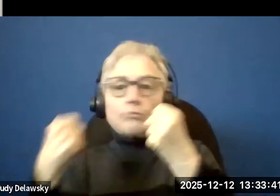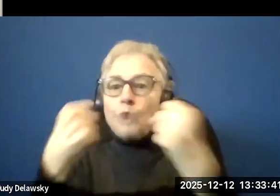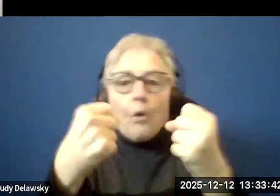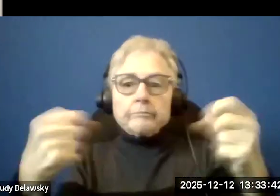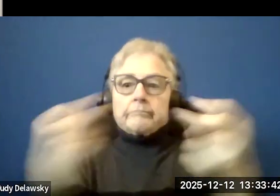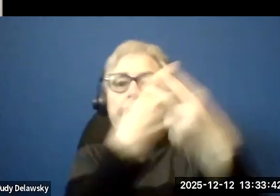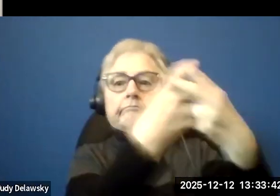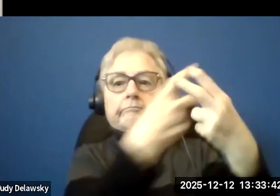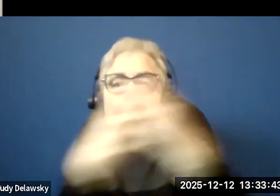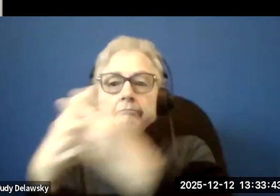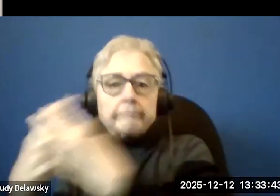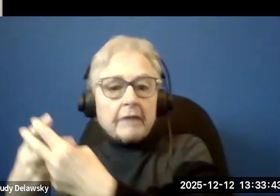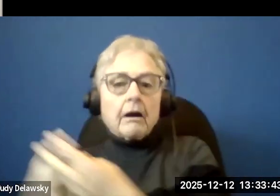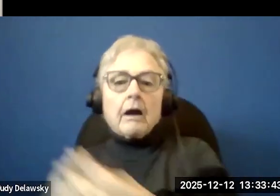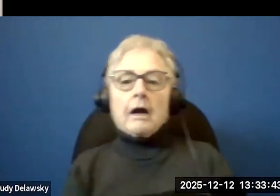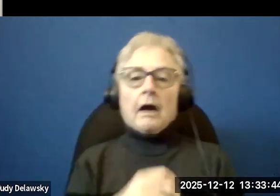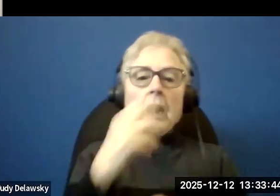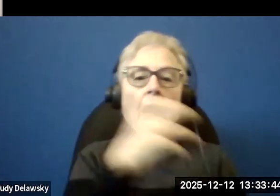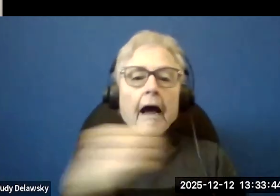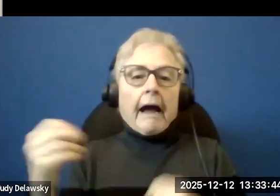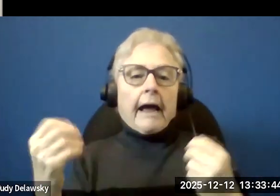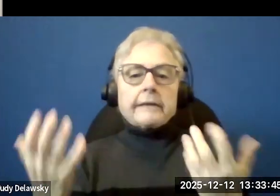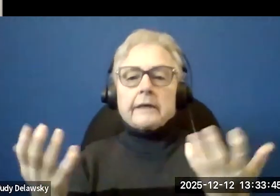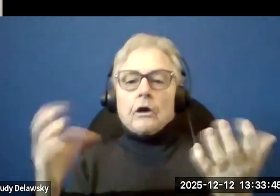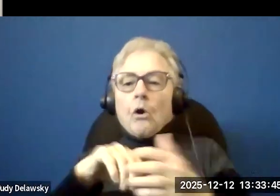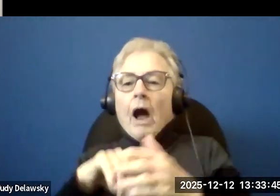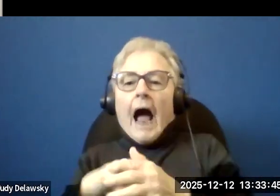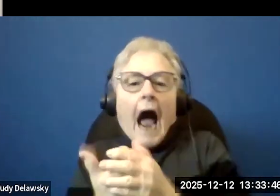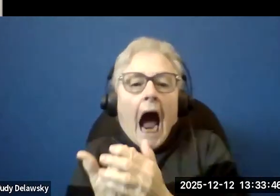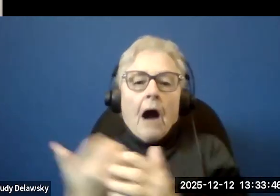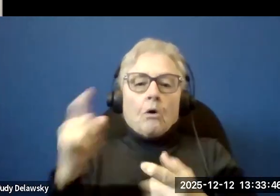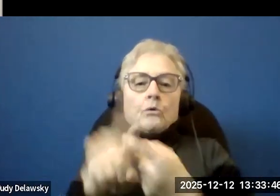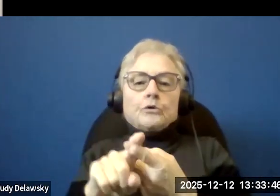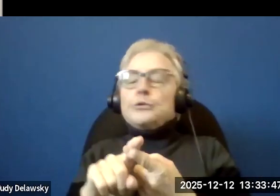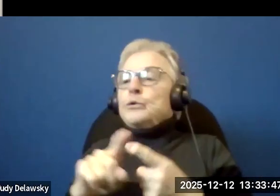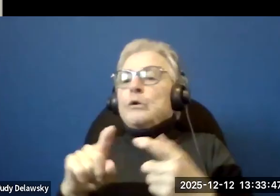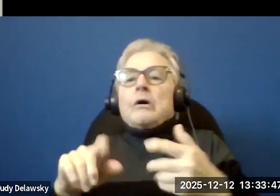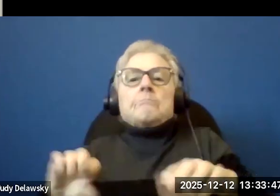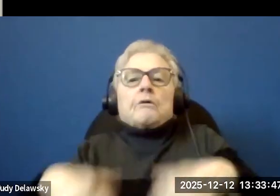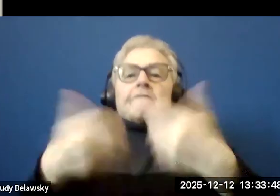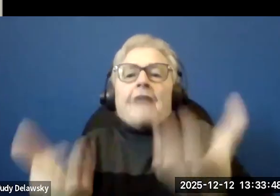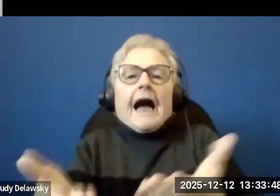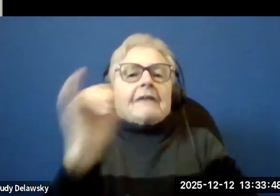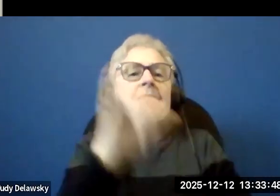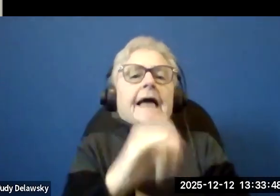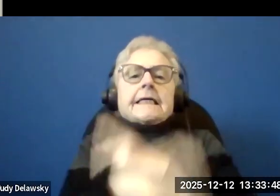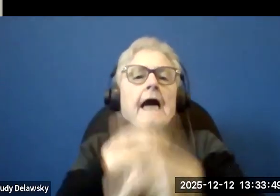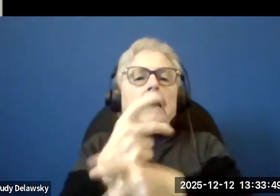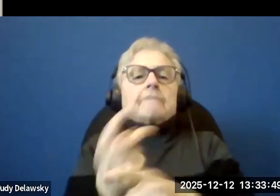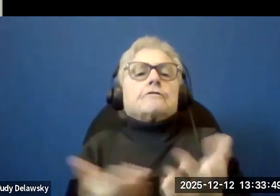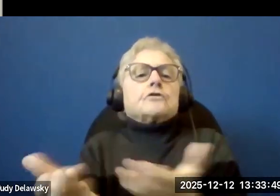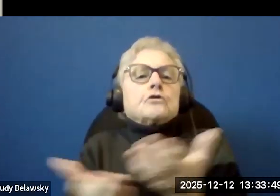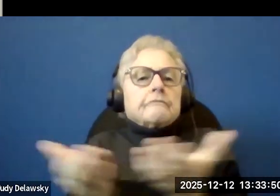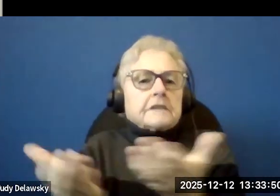a community. And so it's really looking at how to provide those types of services in a